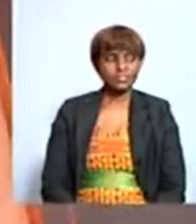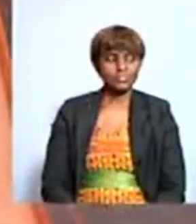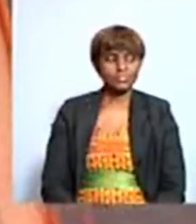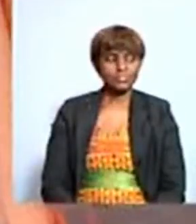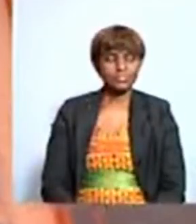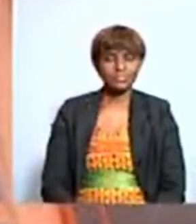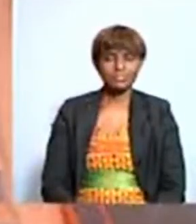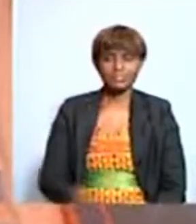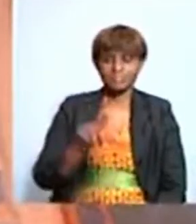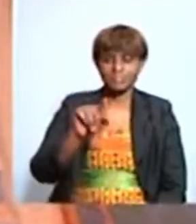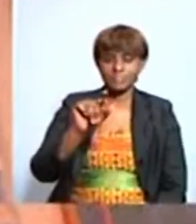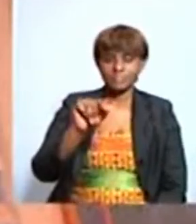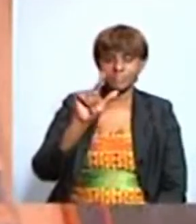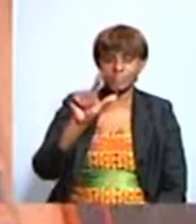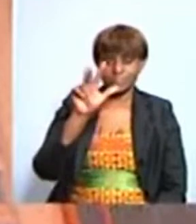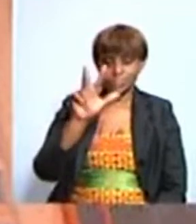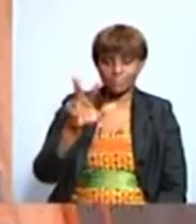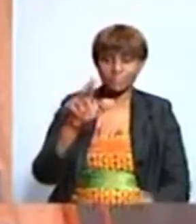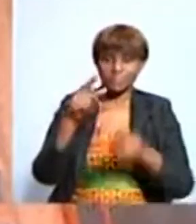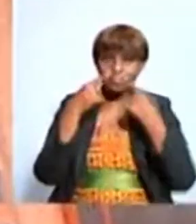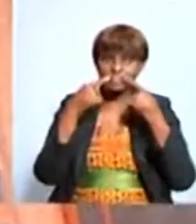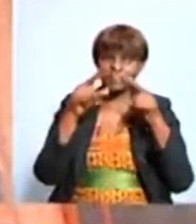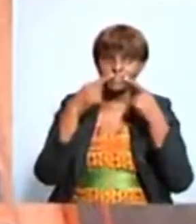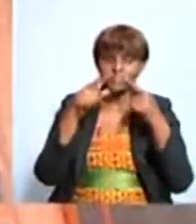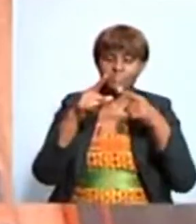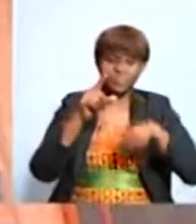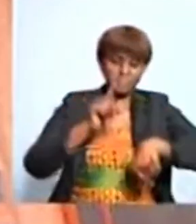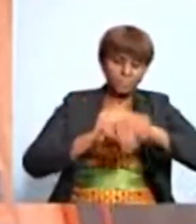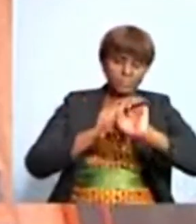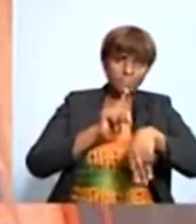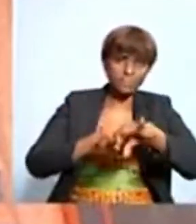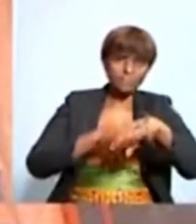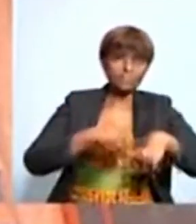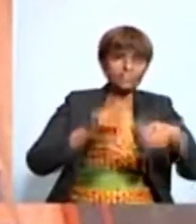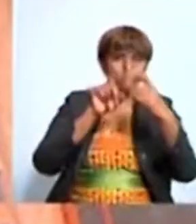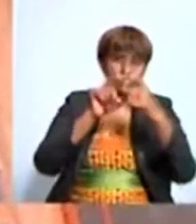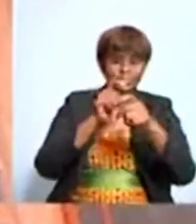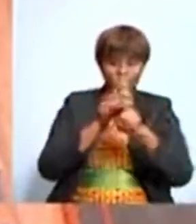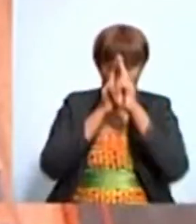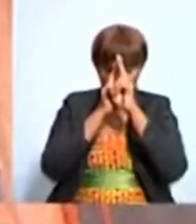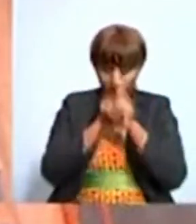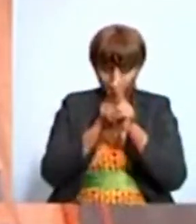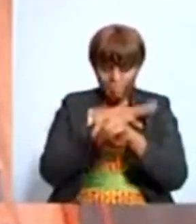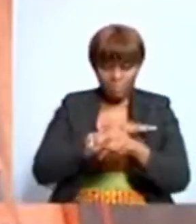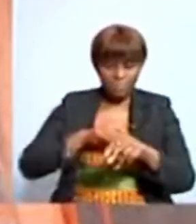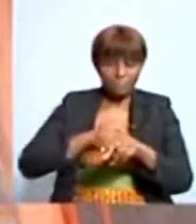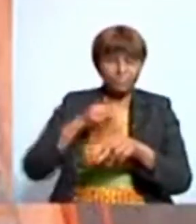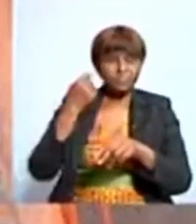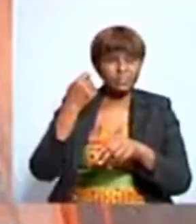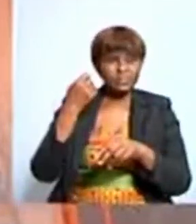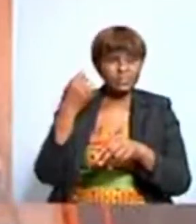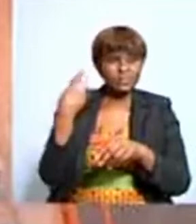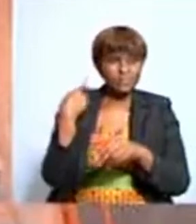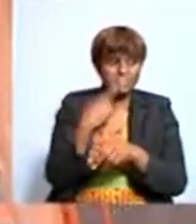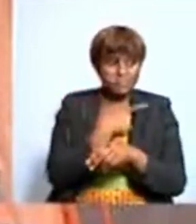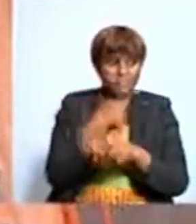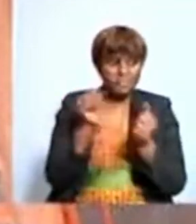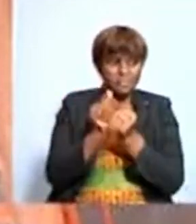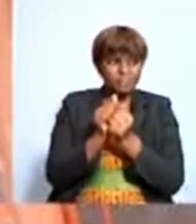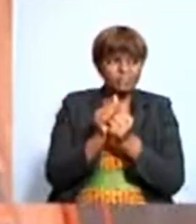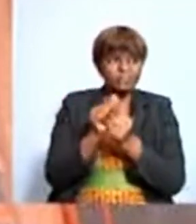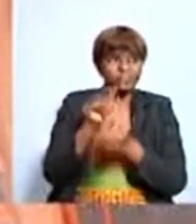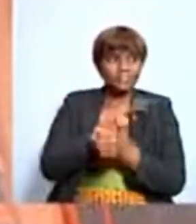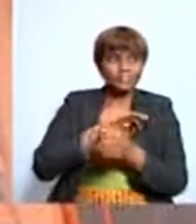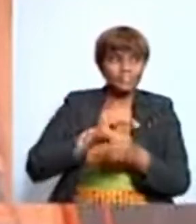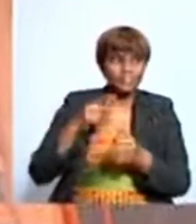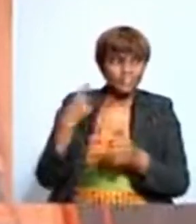2023, where she informed the House about a football match between honorable members of Parliament and officials from the Turkish Embassy at the